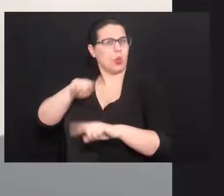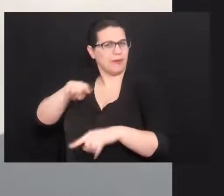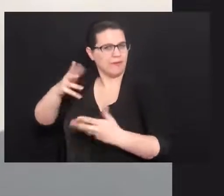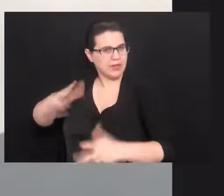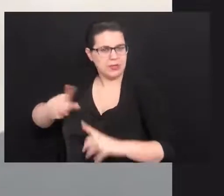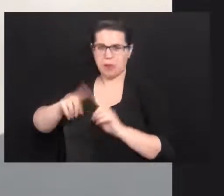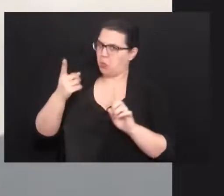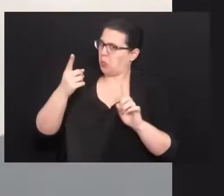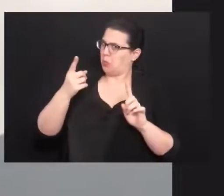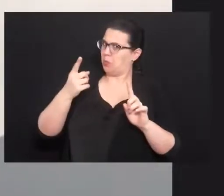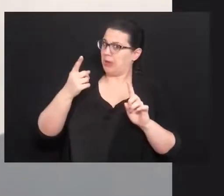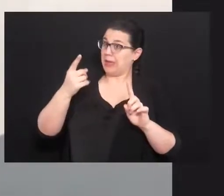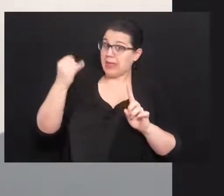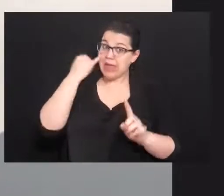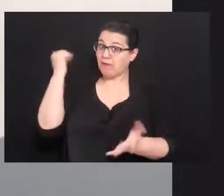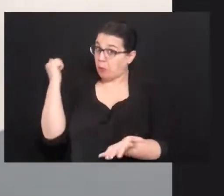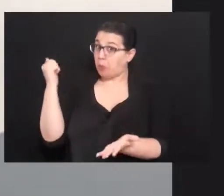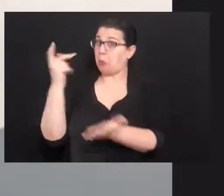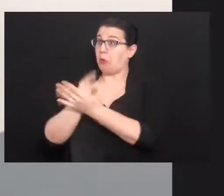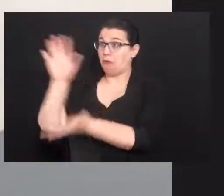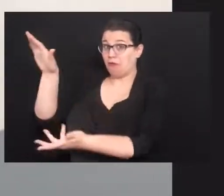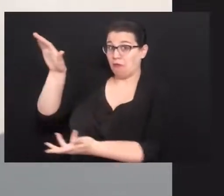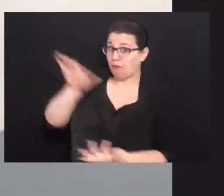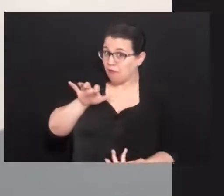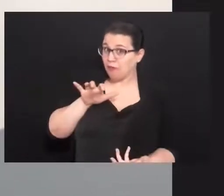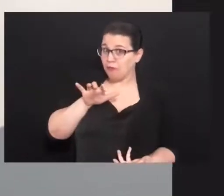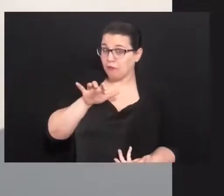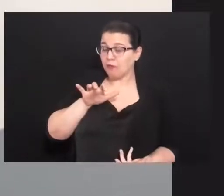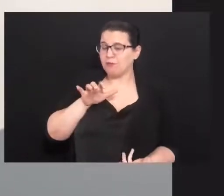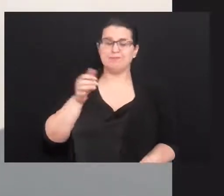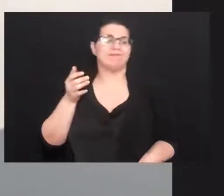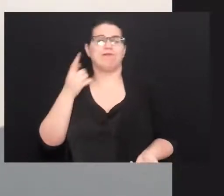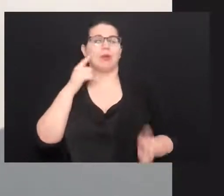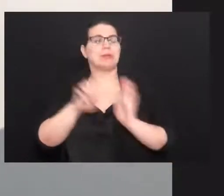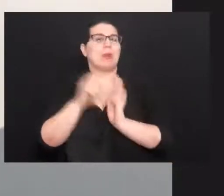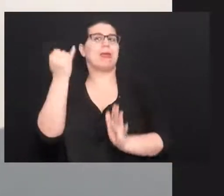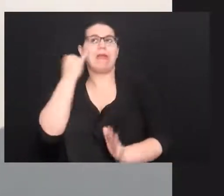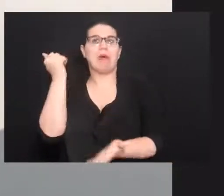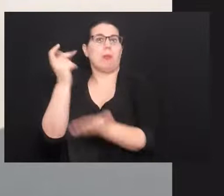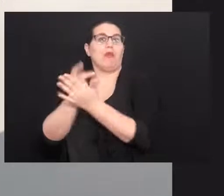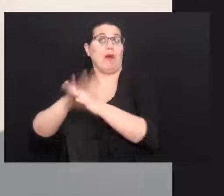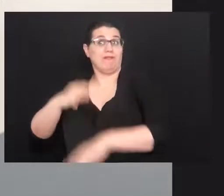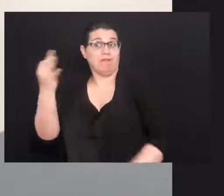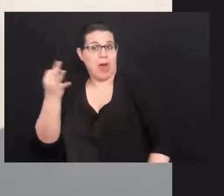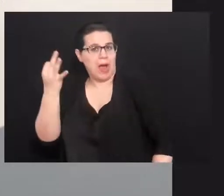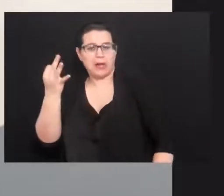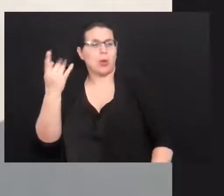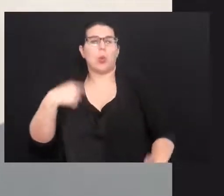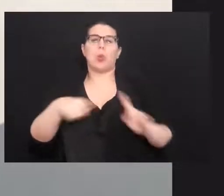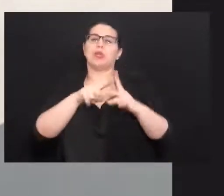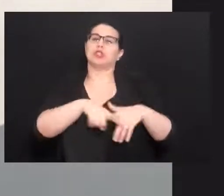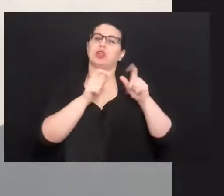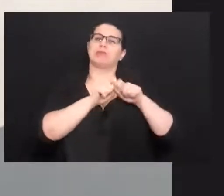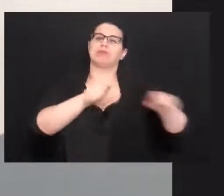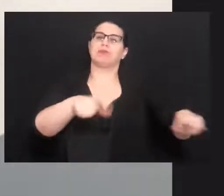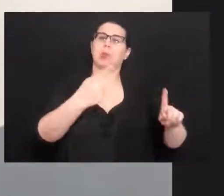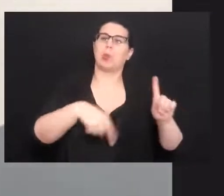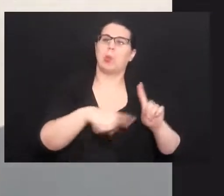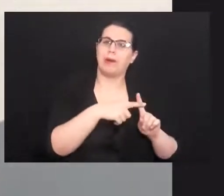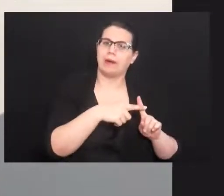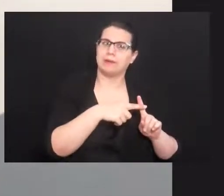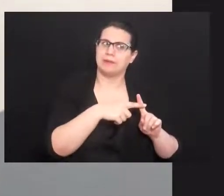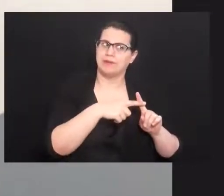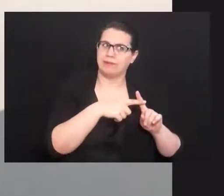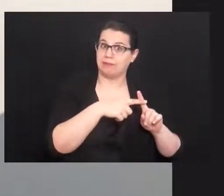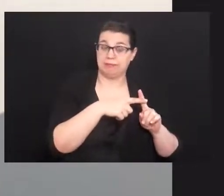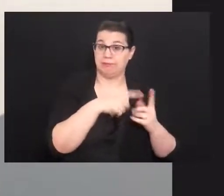or the CDC approves it Friday. Could we start giving out doses Friday or Saturday, or would that be a Monday or Tuesday or Wednesday